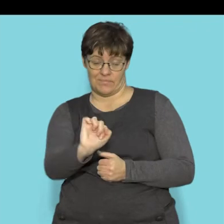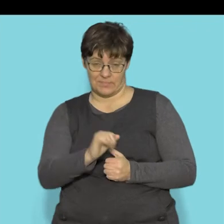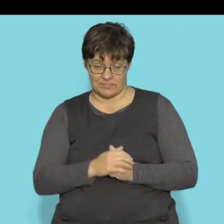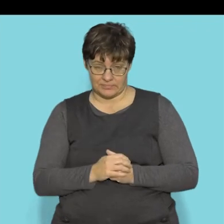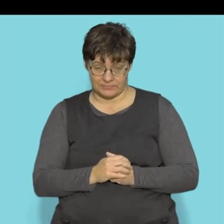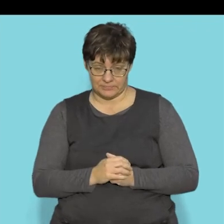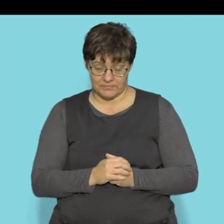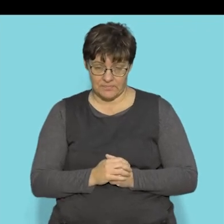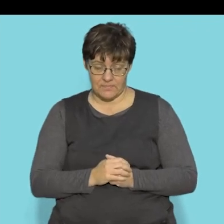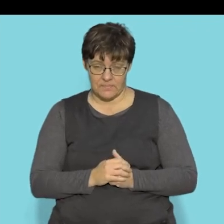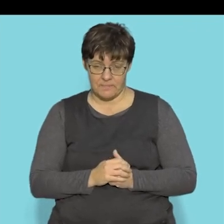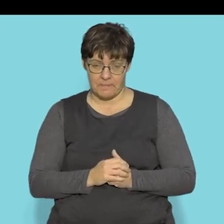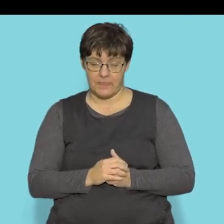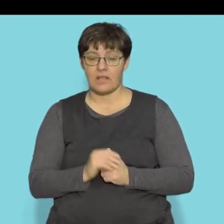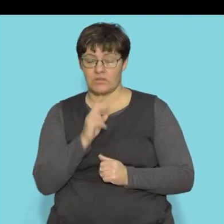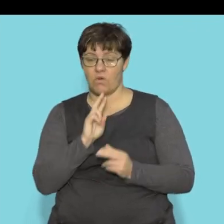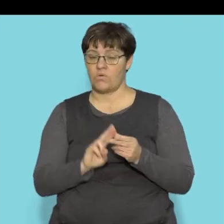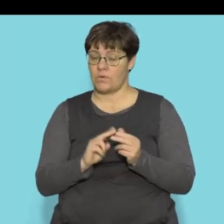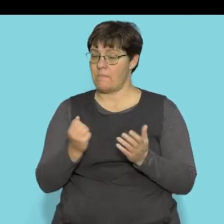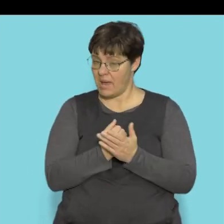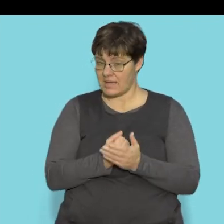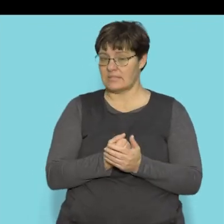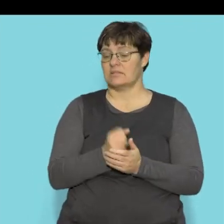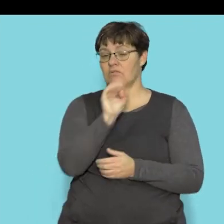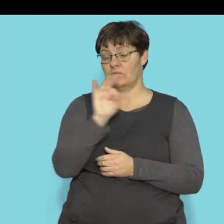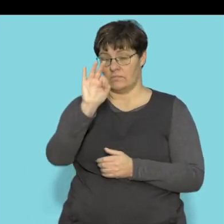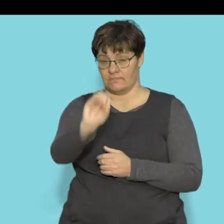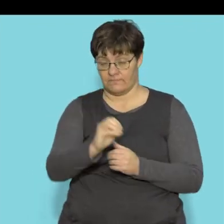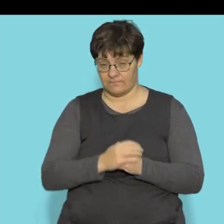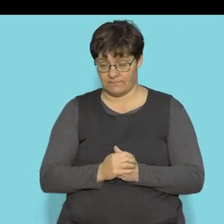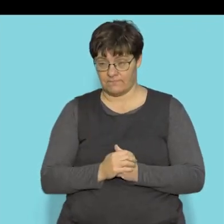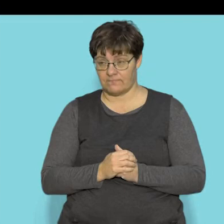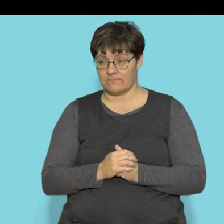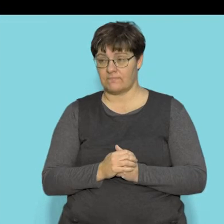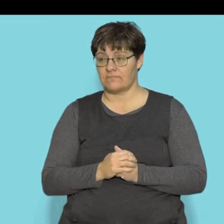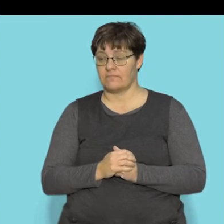it is a capacity, it is a volume, so my units have to be cubed.